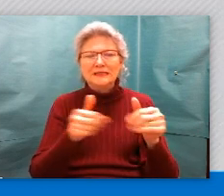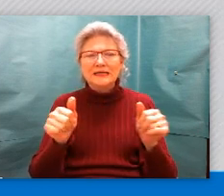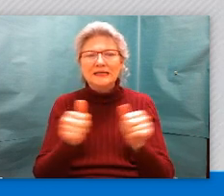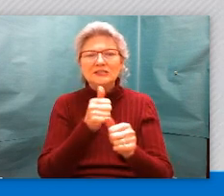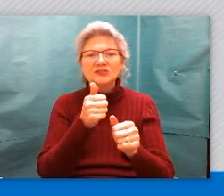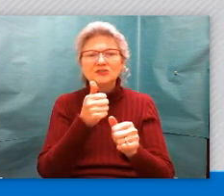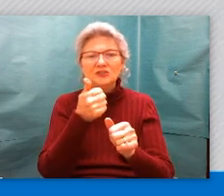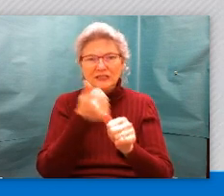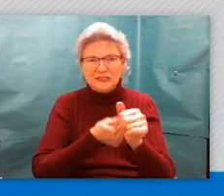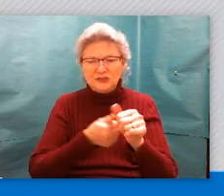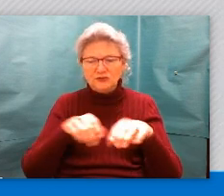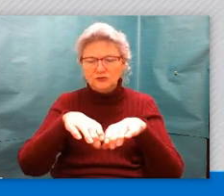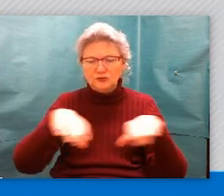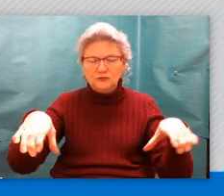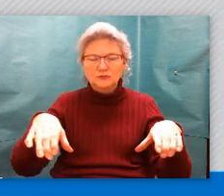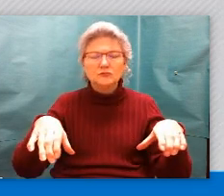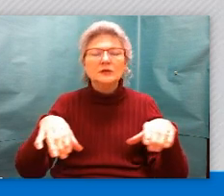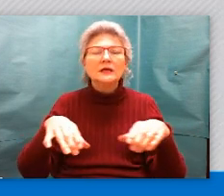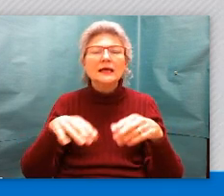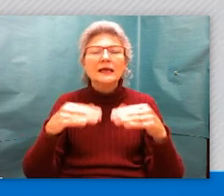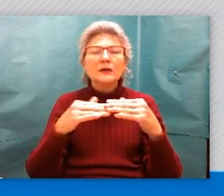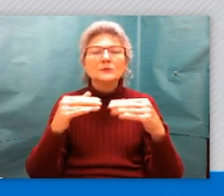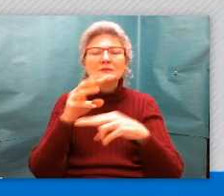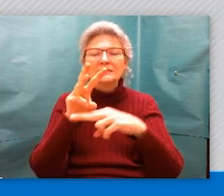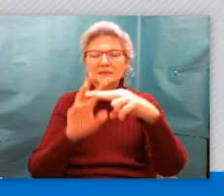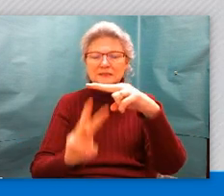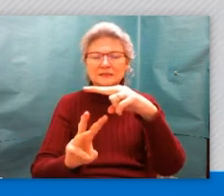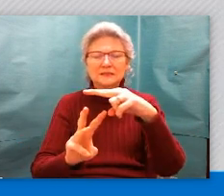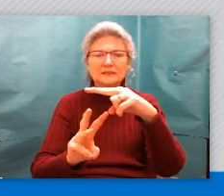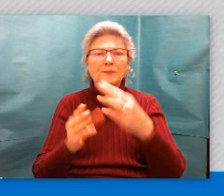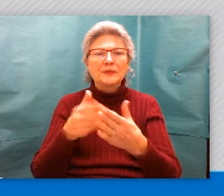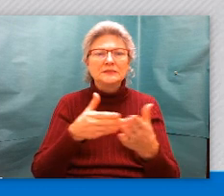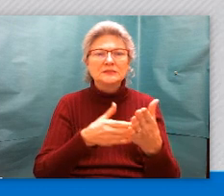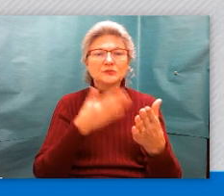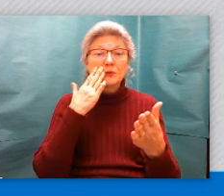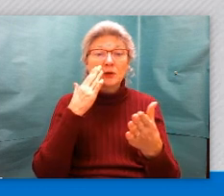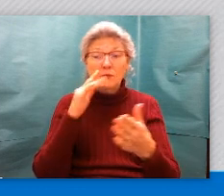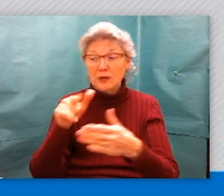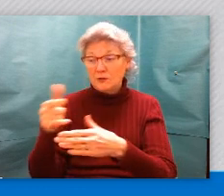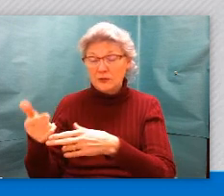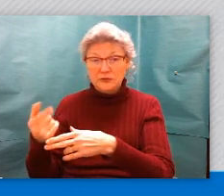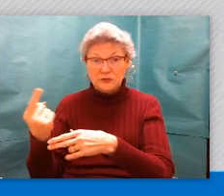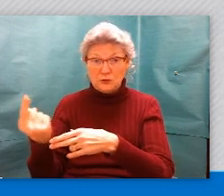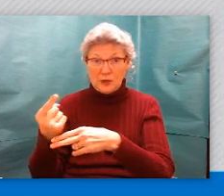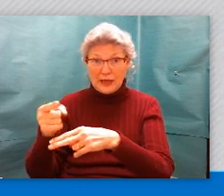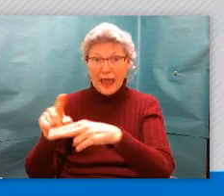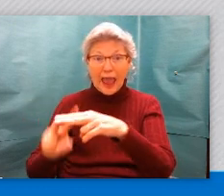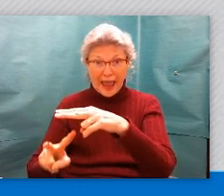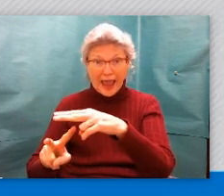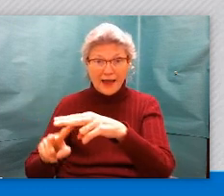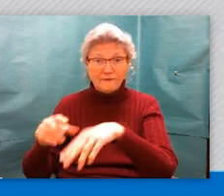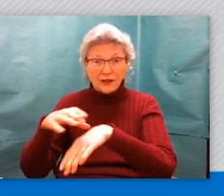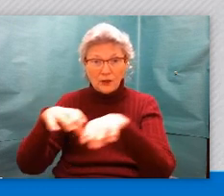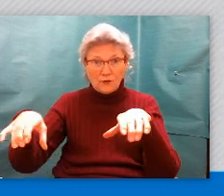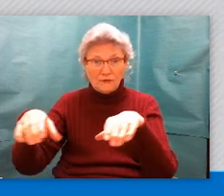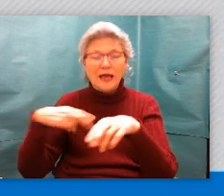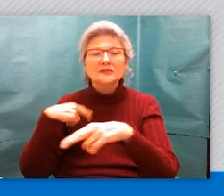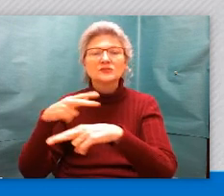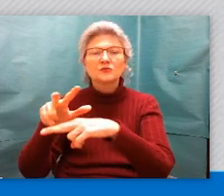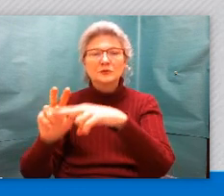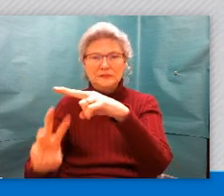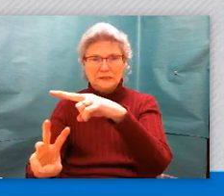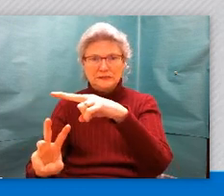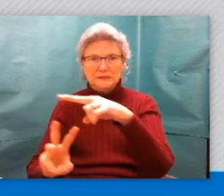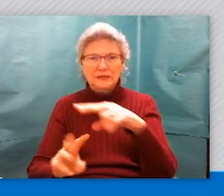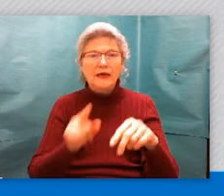is equal to 6 out of 6 pieces. We know over here that this is 3 out of 6. So